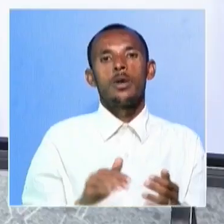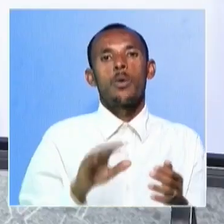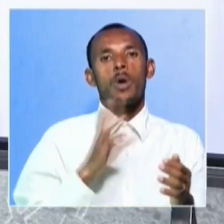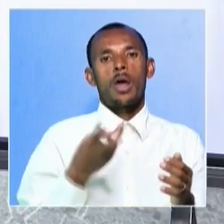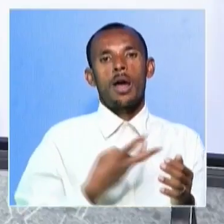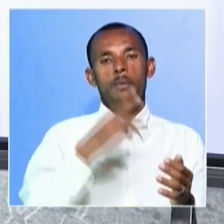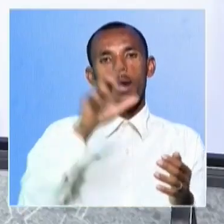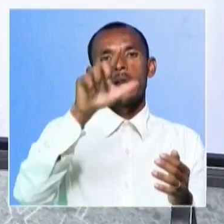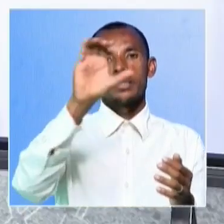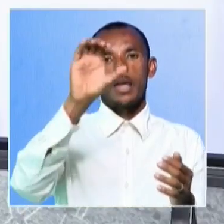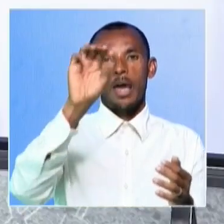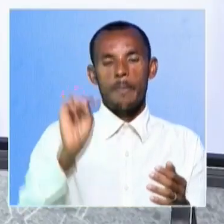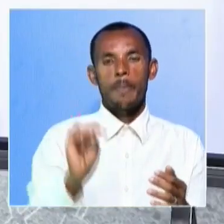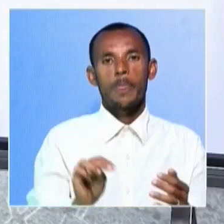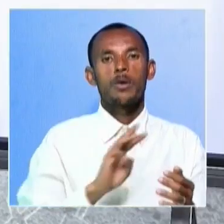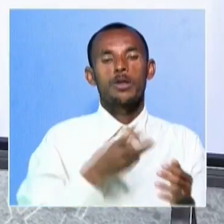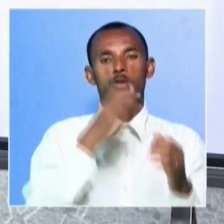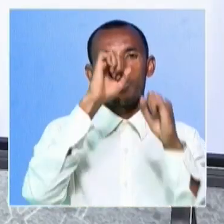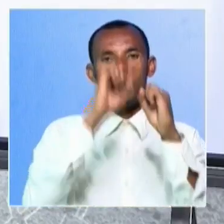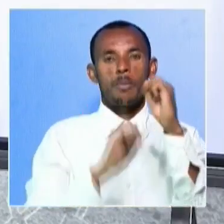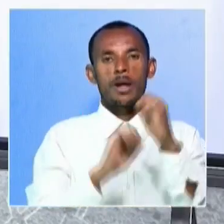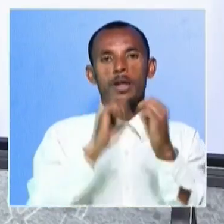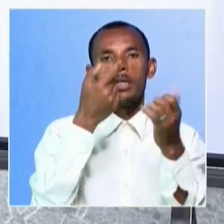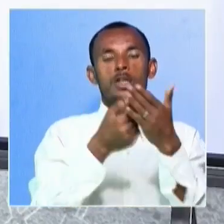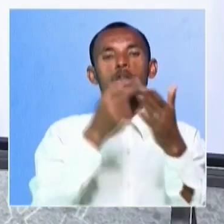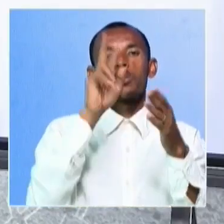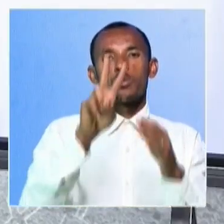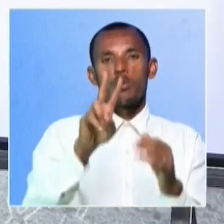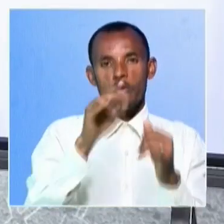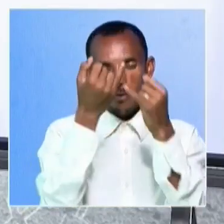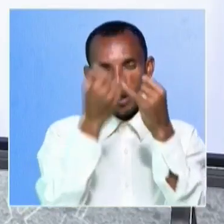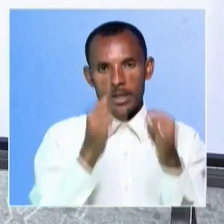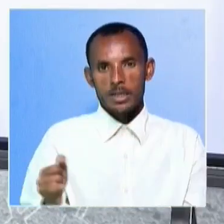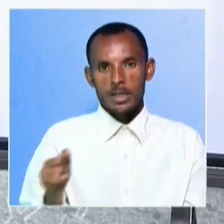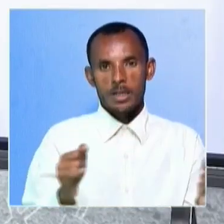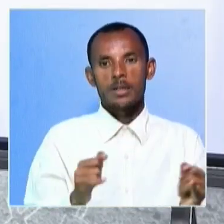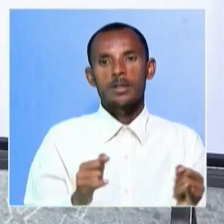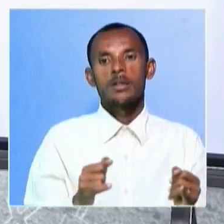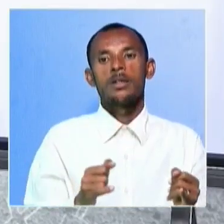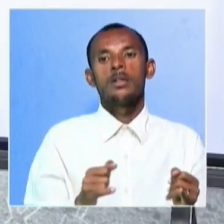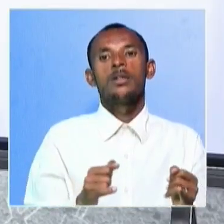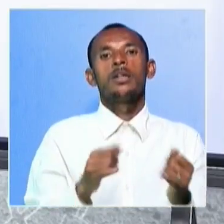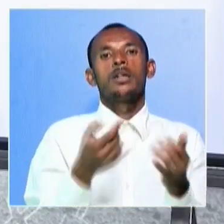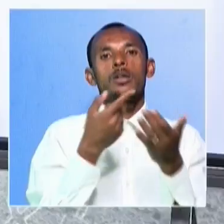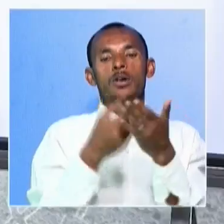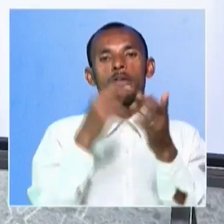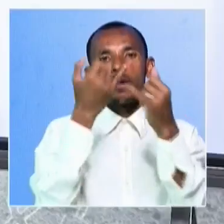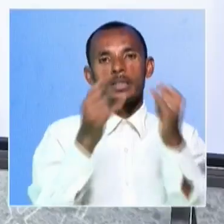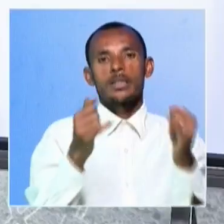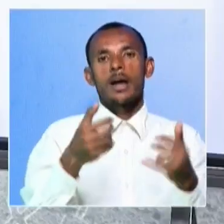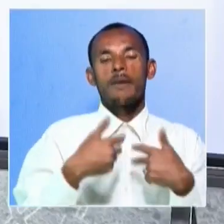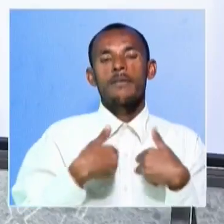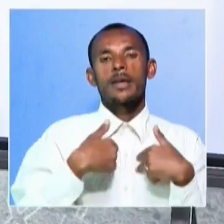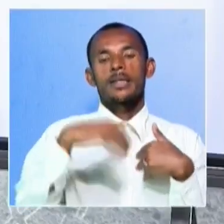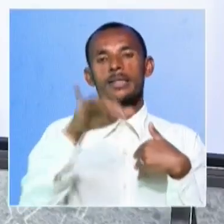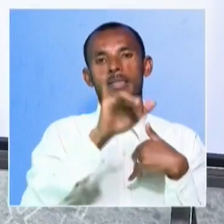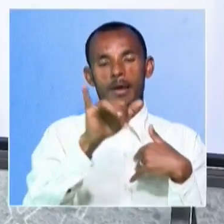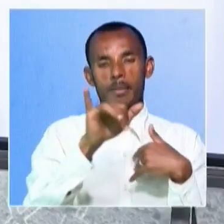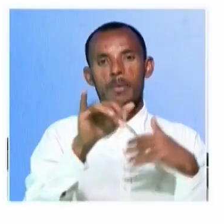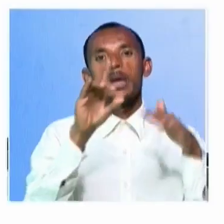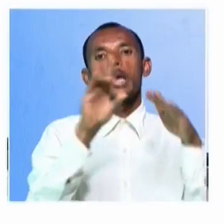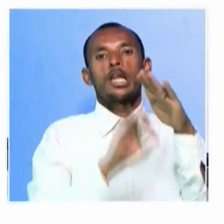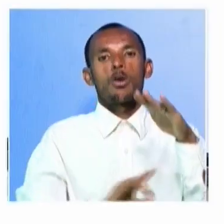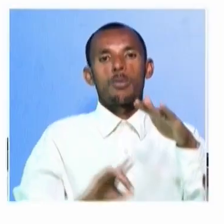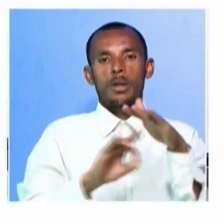LCM. So we need to convert these two fractions into a fraction having the same denominator.